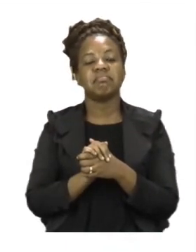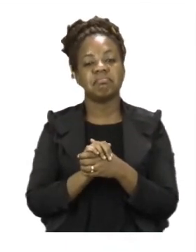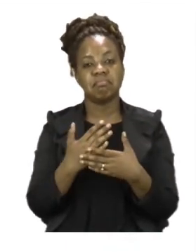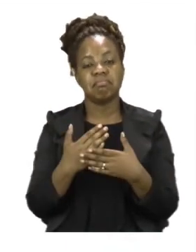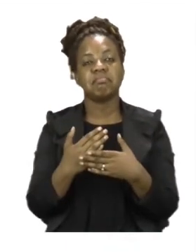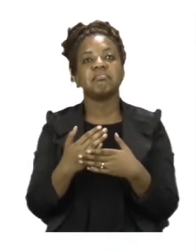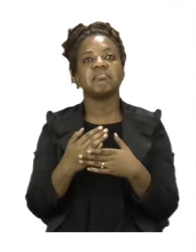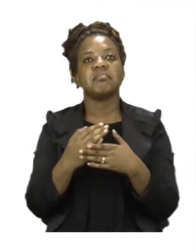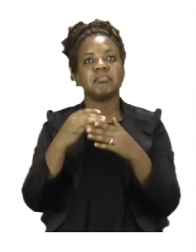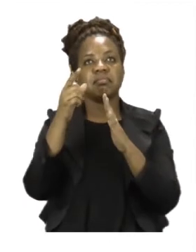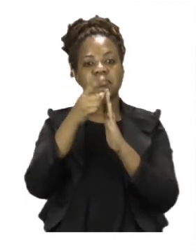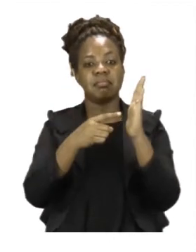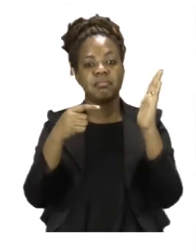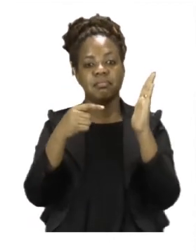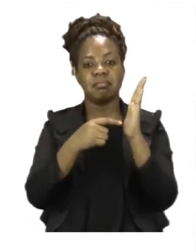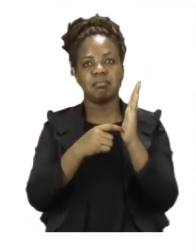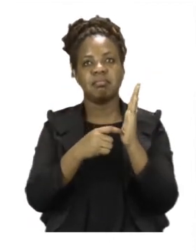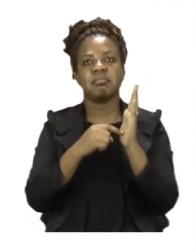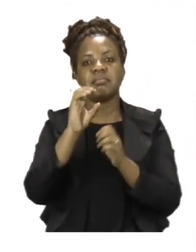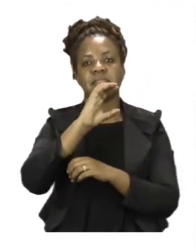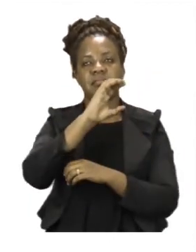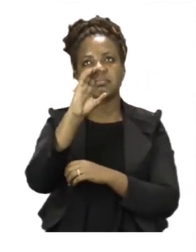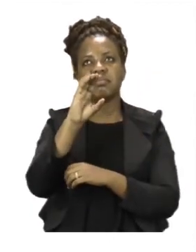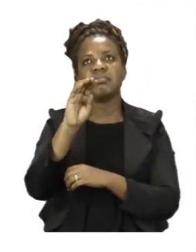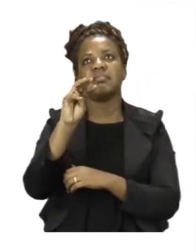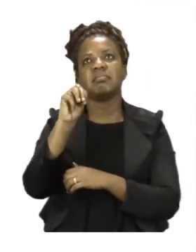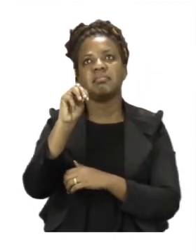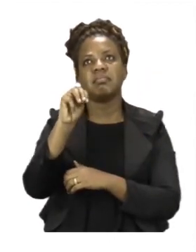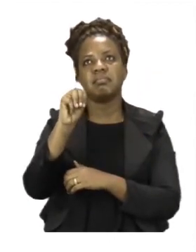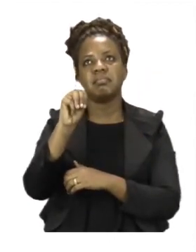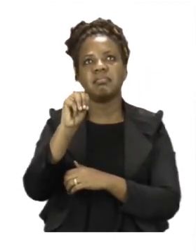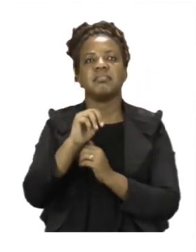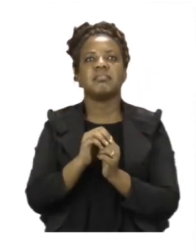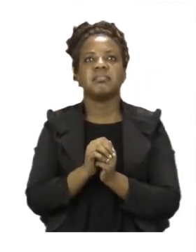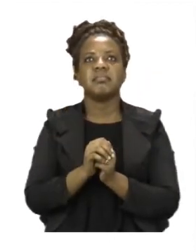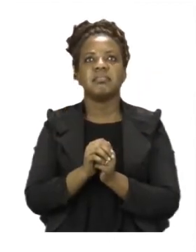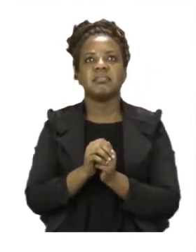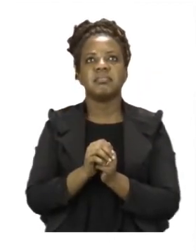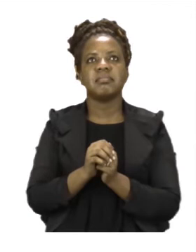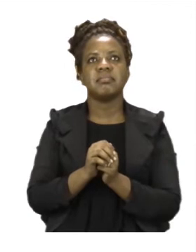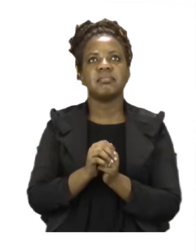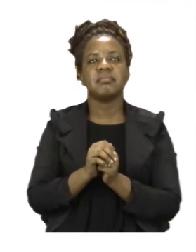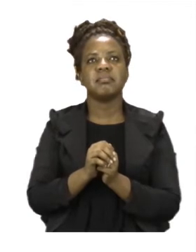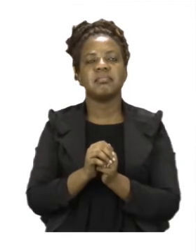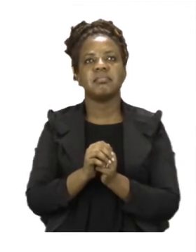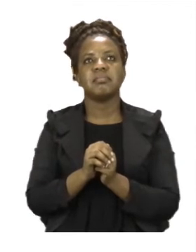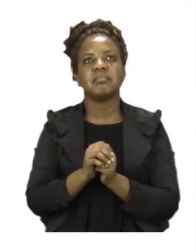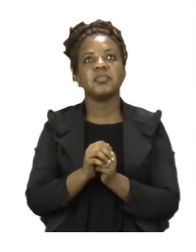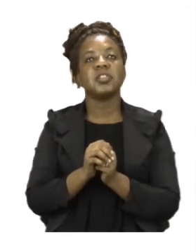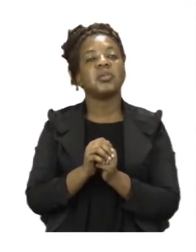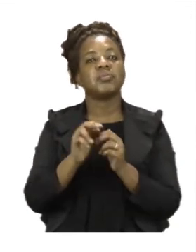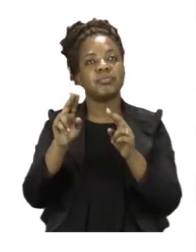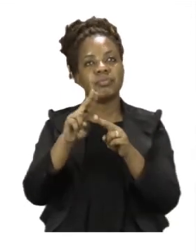calendar of March. We're going to use this calendar to answer the questions below. But before we do that,